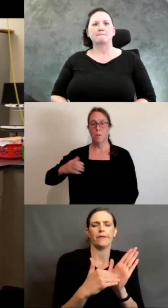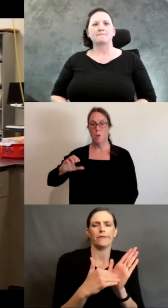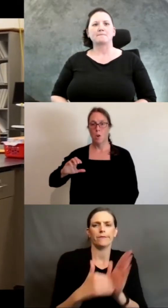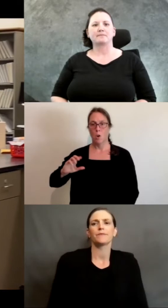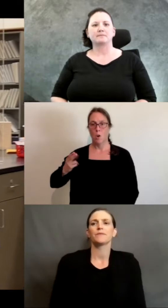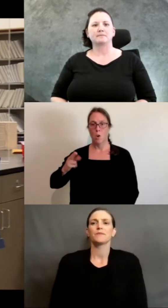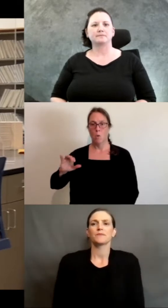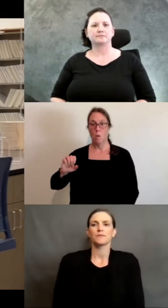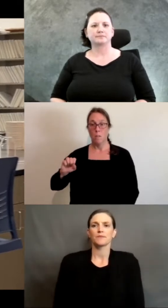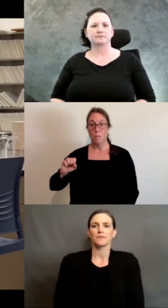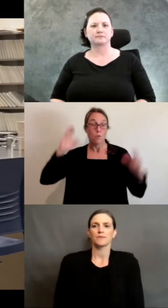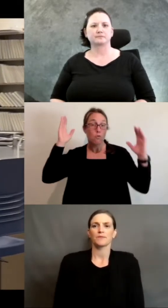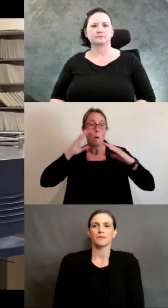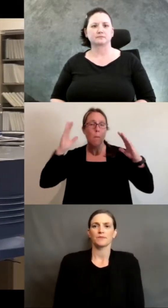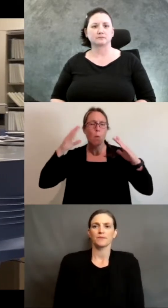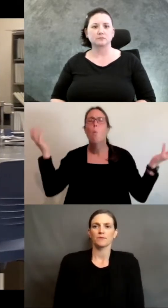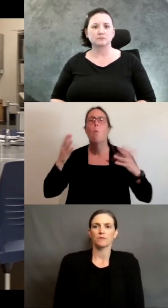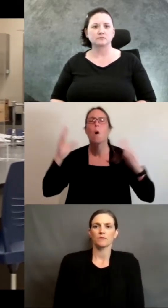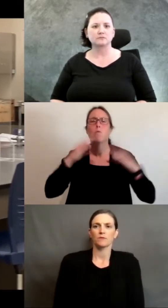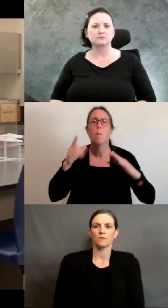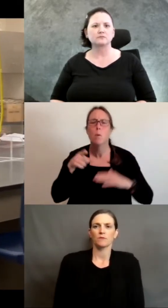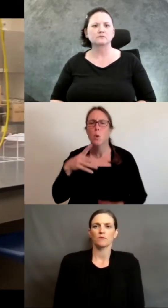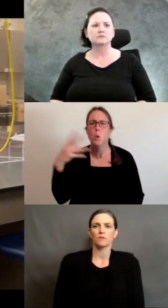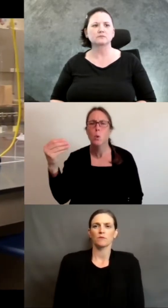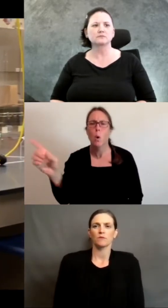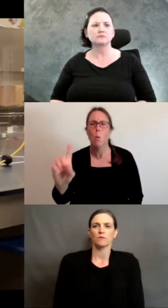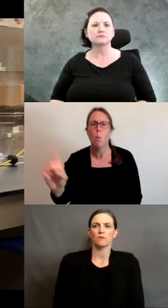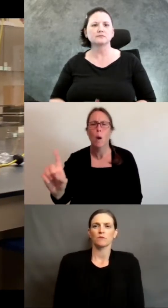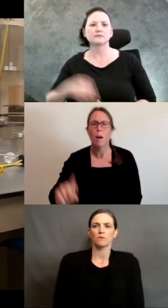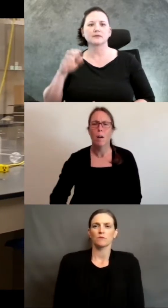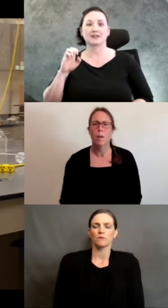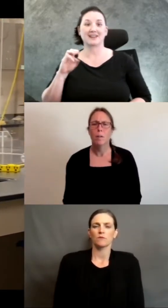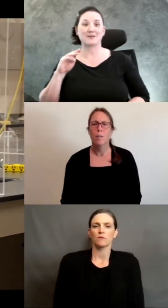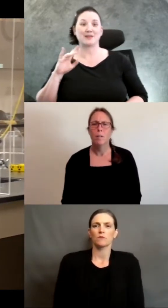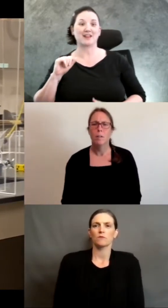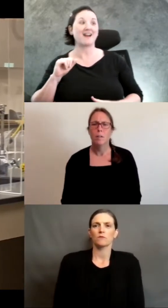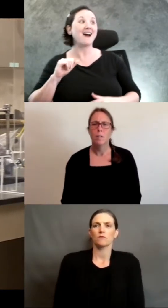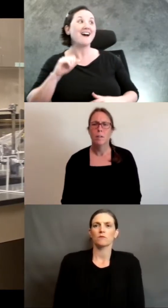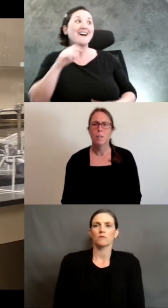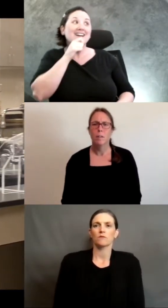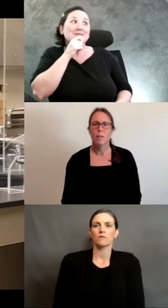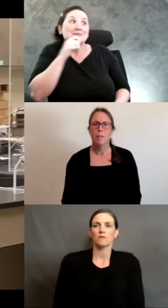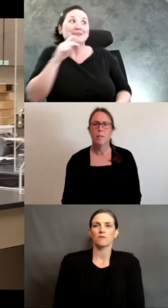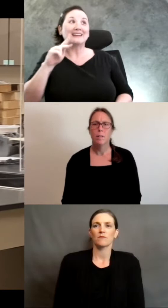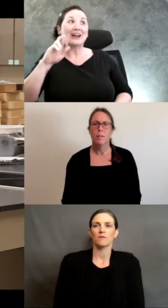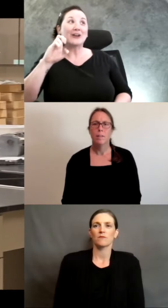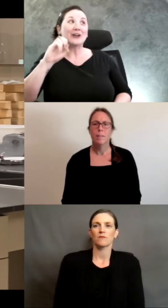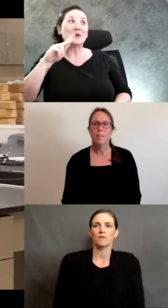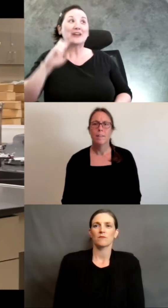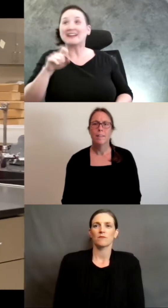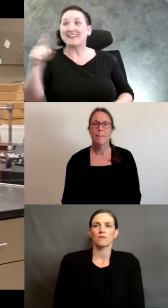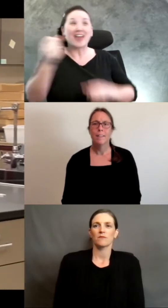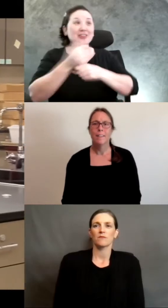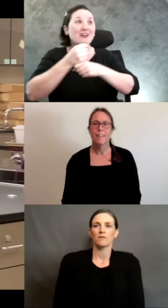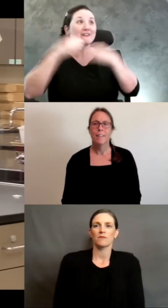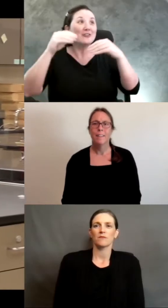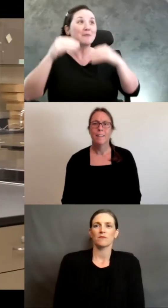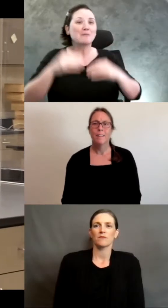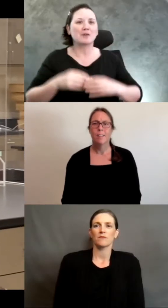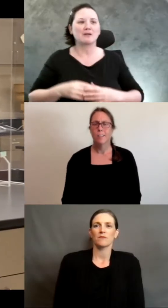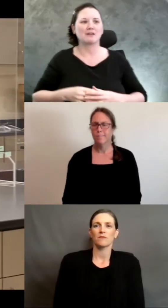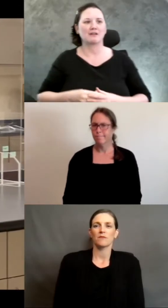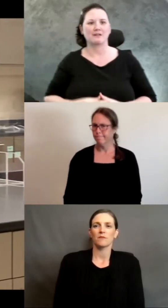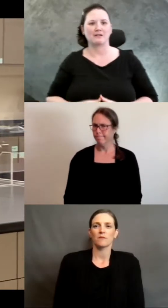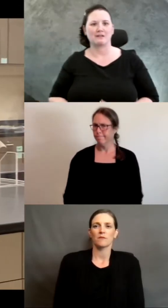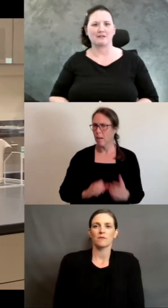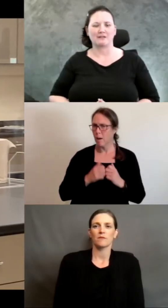trouble? Where are you going? Karaoke at the upbeat. And how's that trouble? He looks at